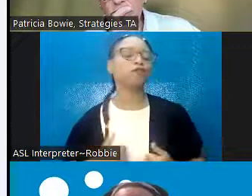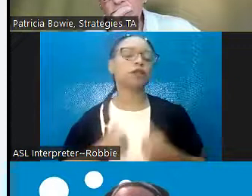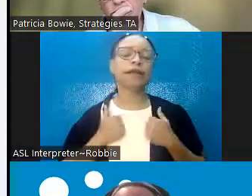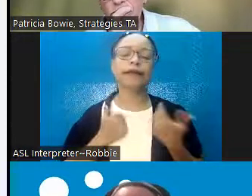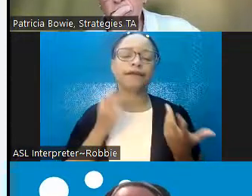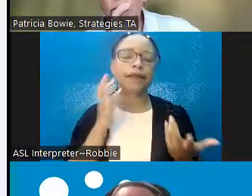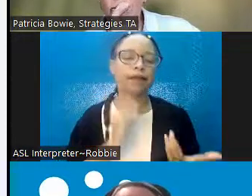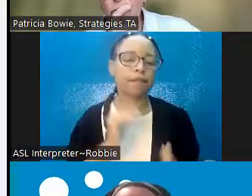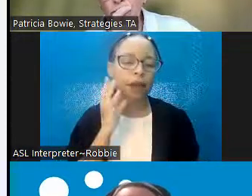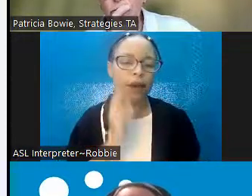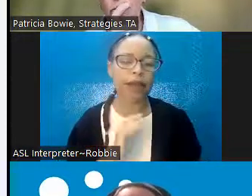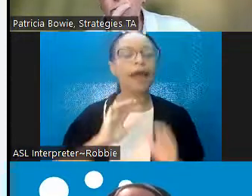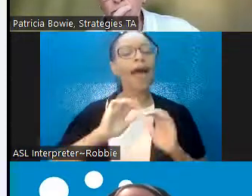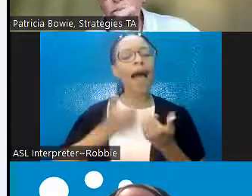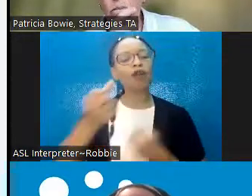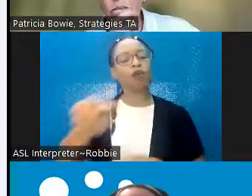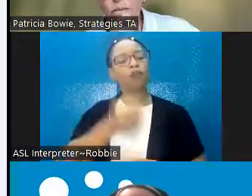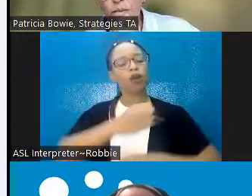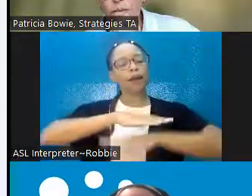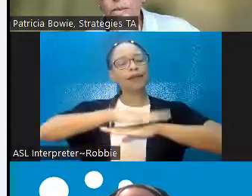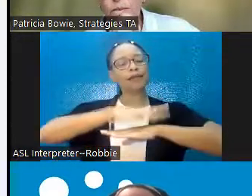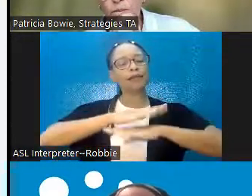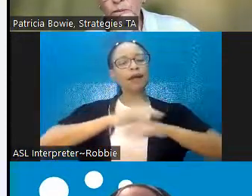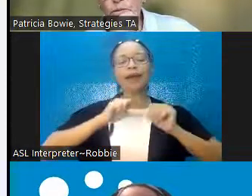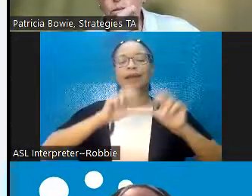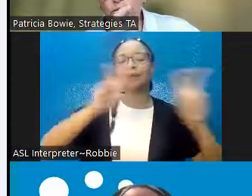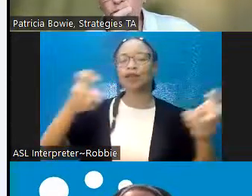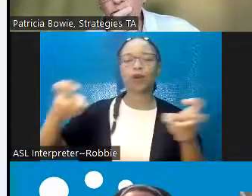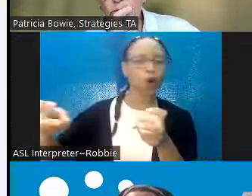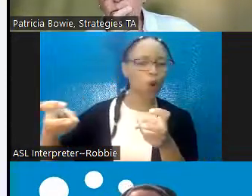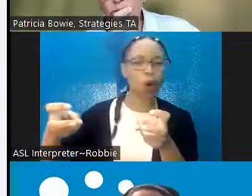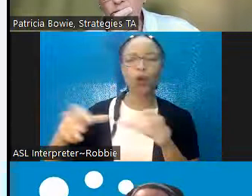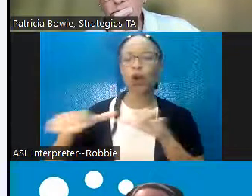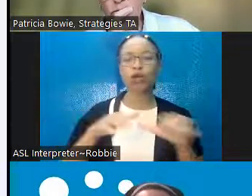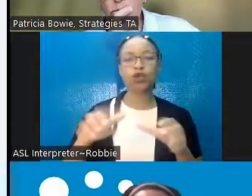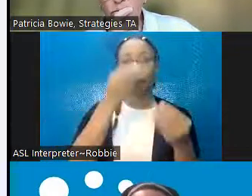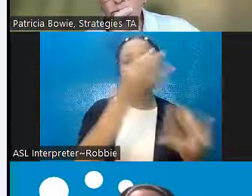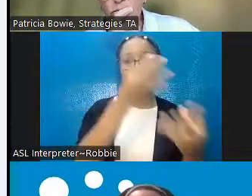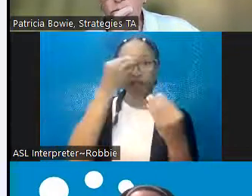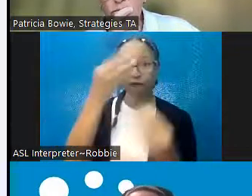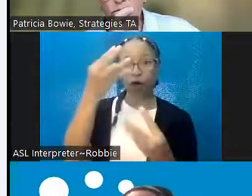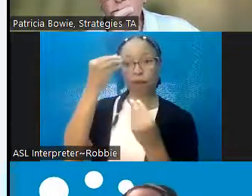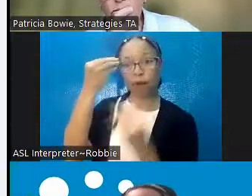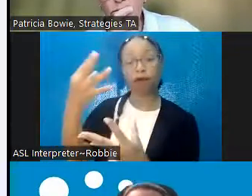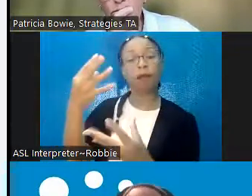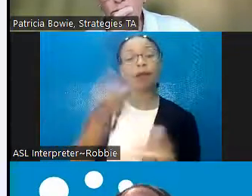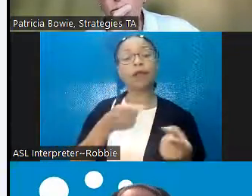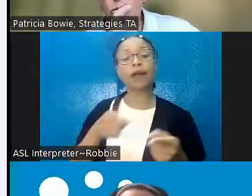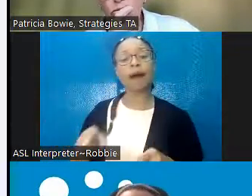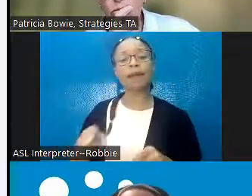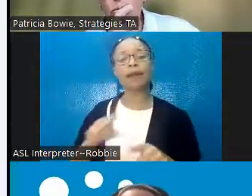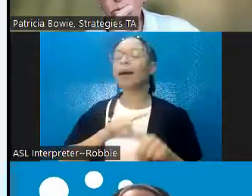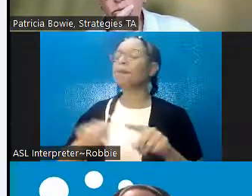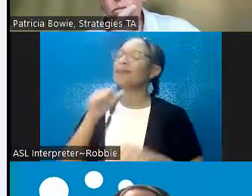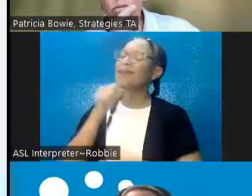right? How do we get them to the table? I continuously quote Junius that we do a lot of informing of people of what's going to happen, but not a lot of empowering